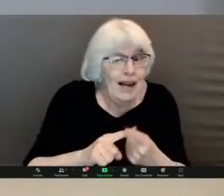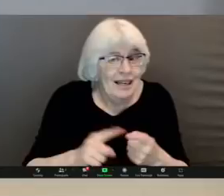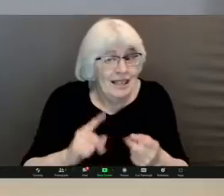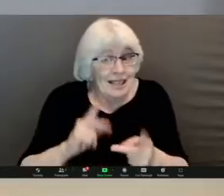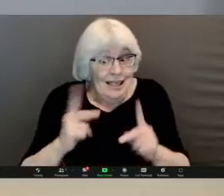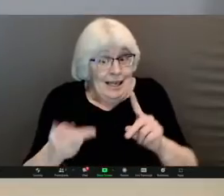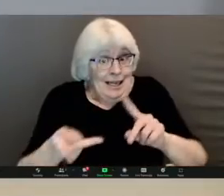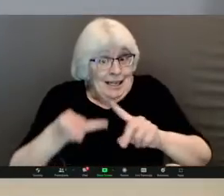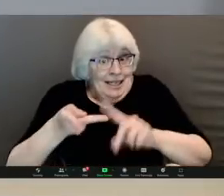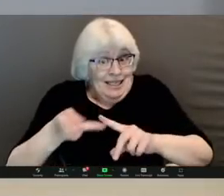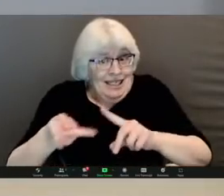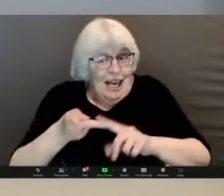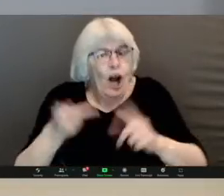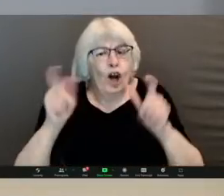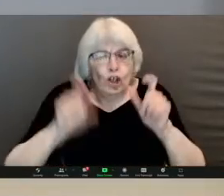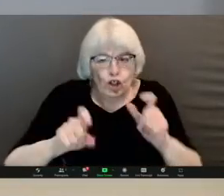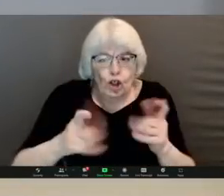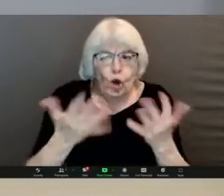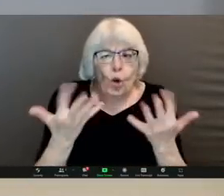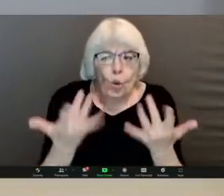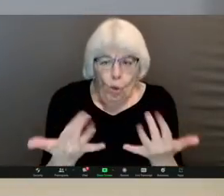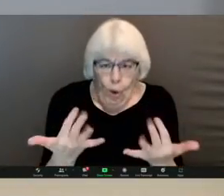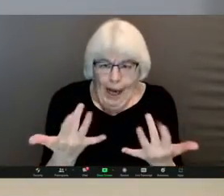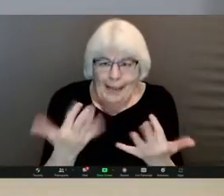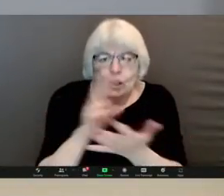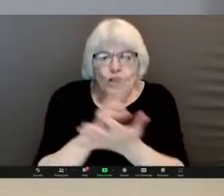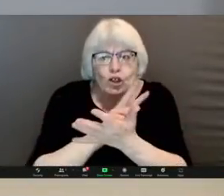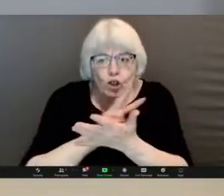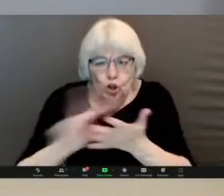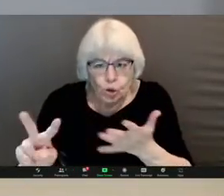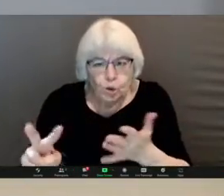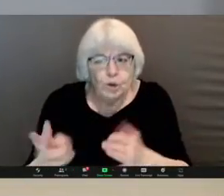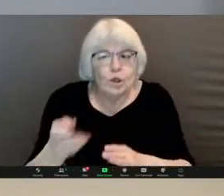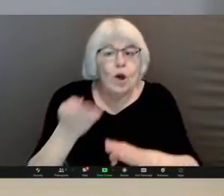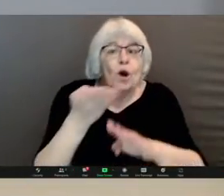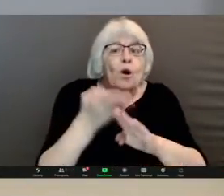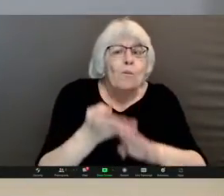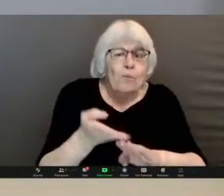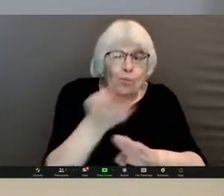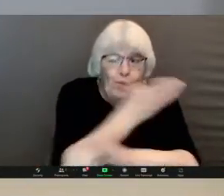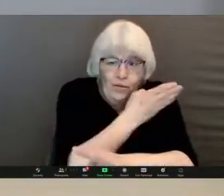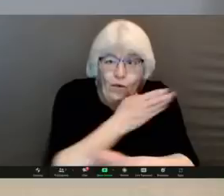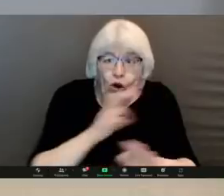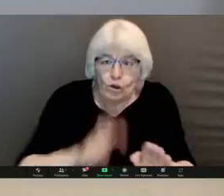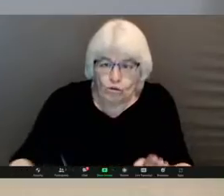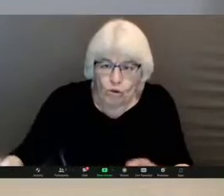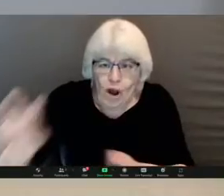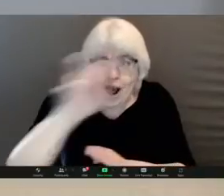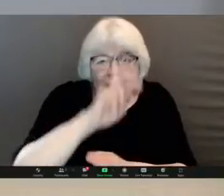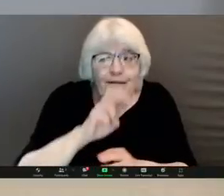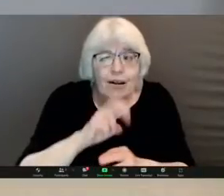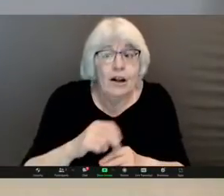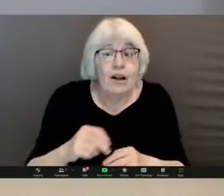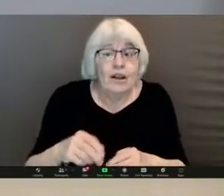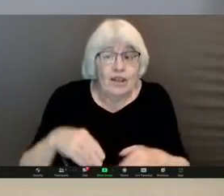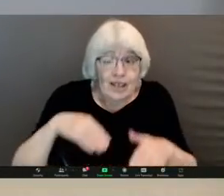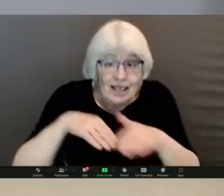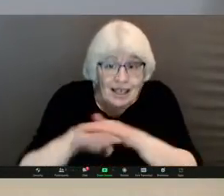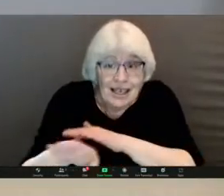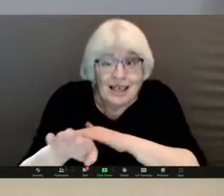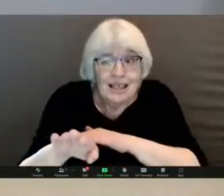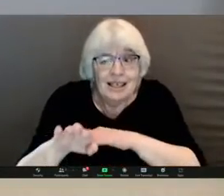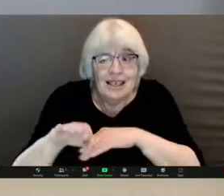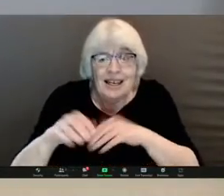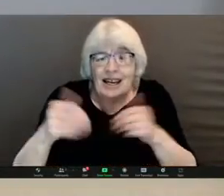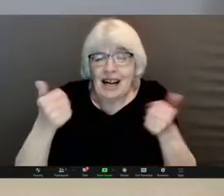another province, please wear a mask in indoor public places, follow public health measures in the area, and upon returning home here to PEI, get tested